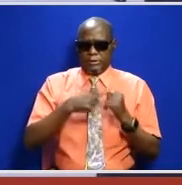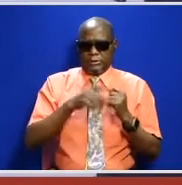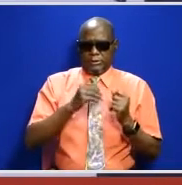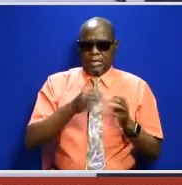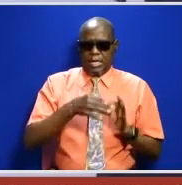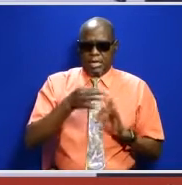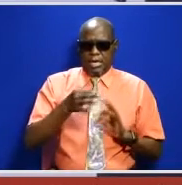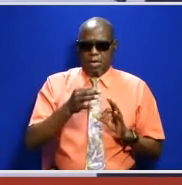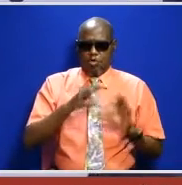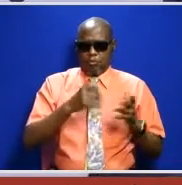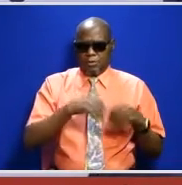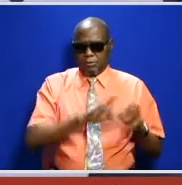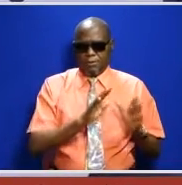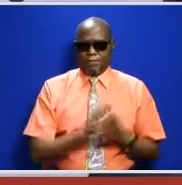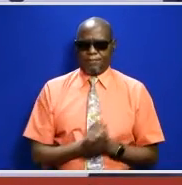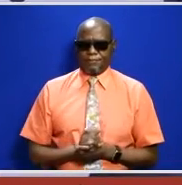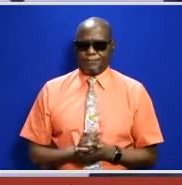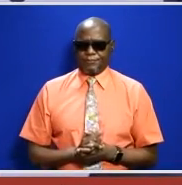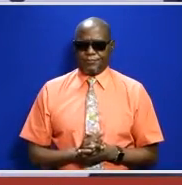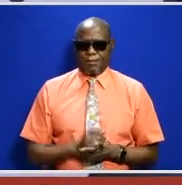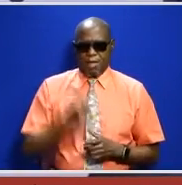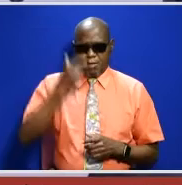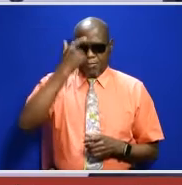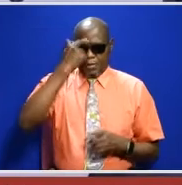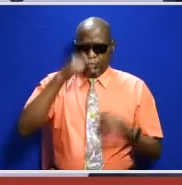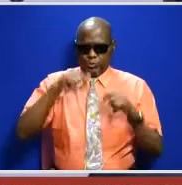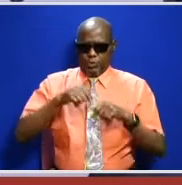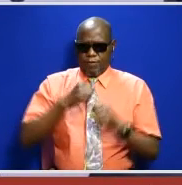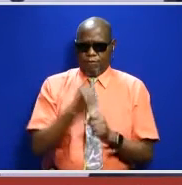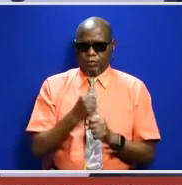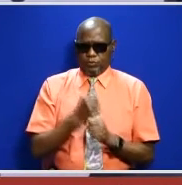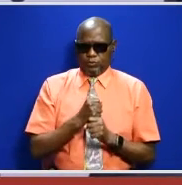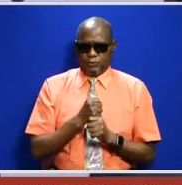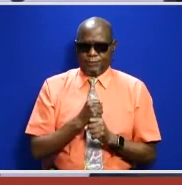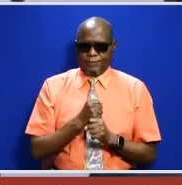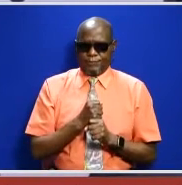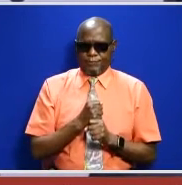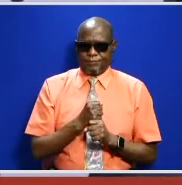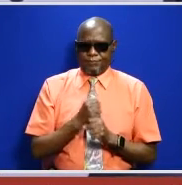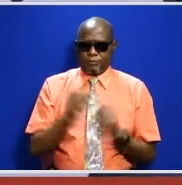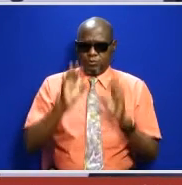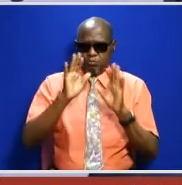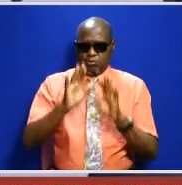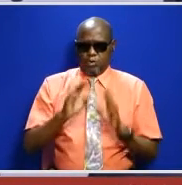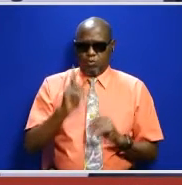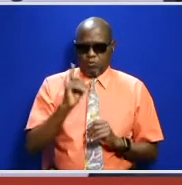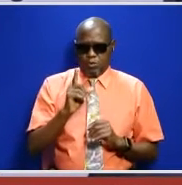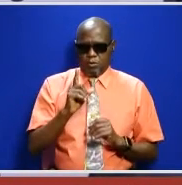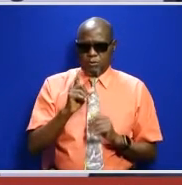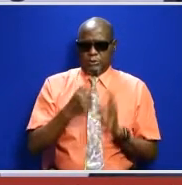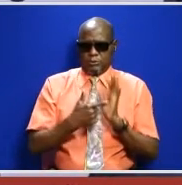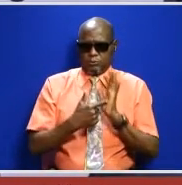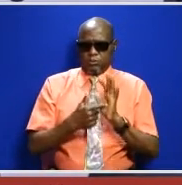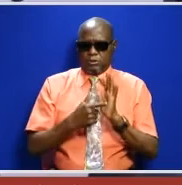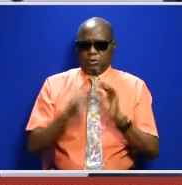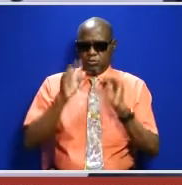to be left to the community. I think today's function is an important one in the sense of a demonstration of